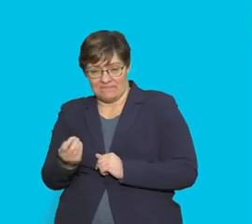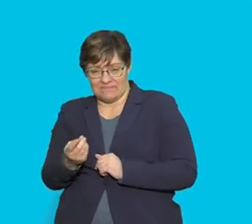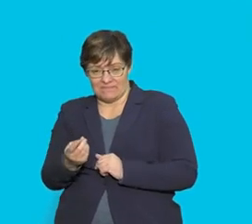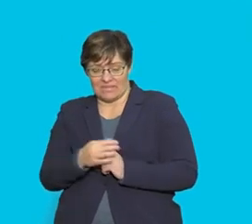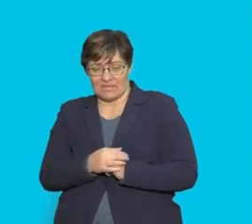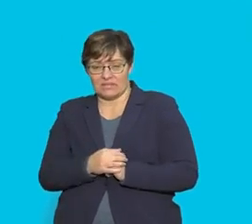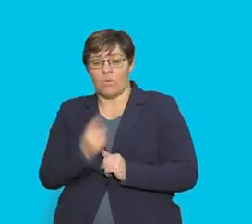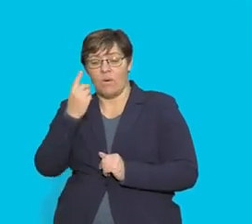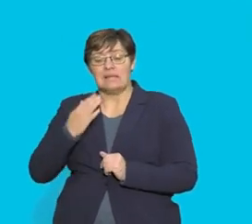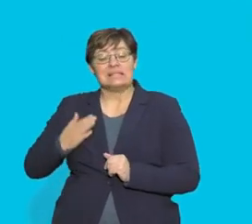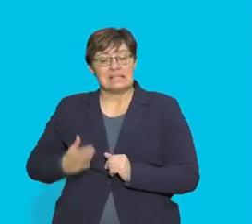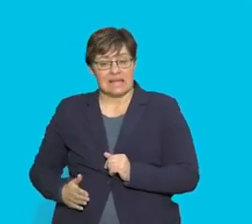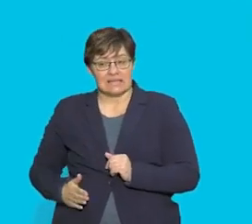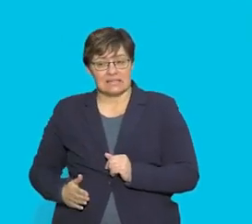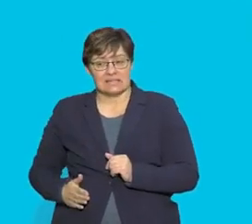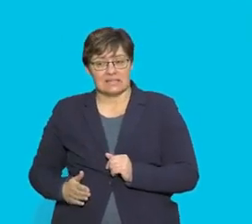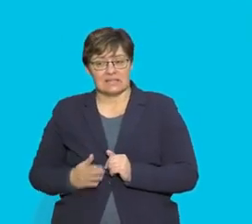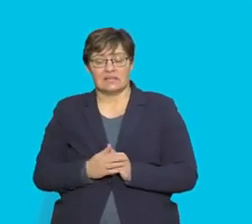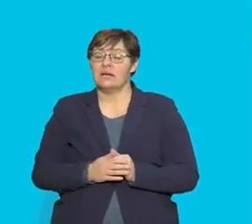One side